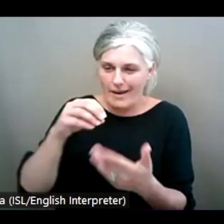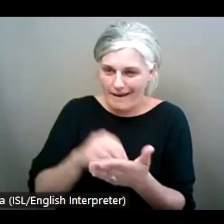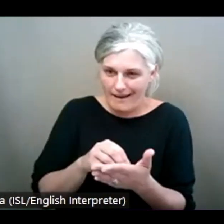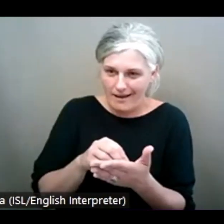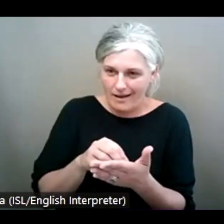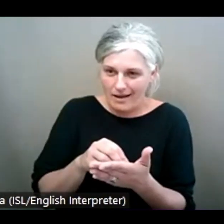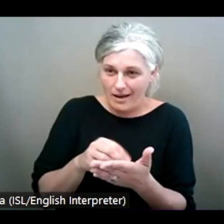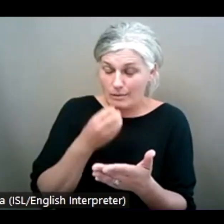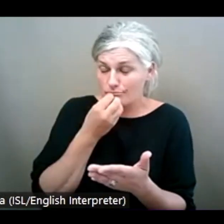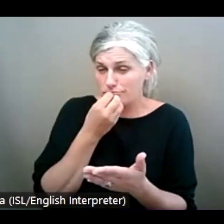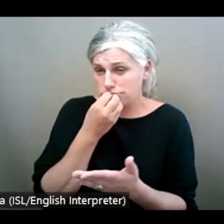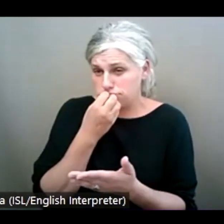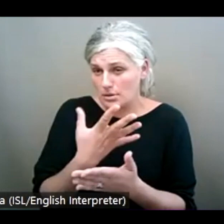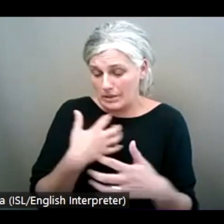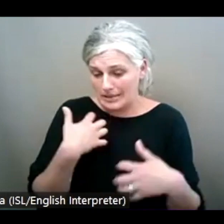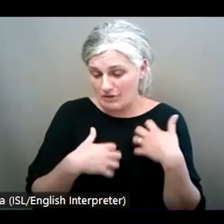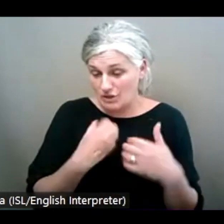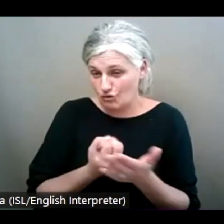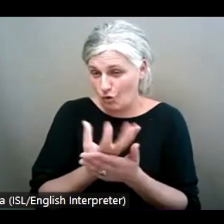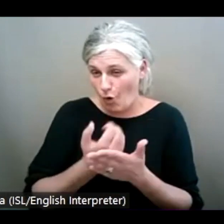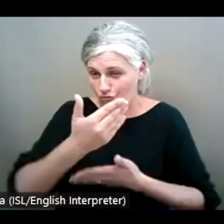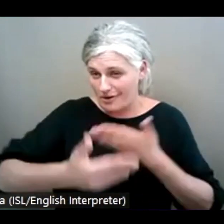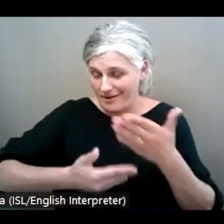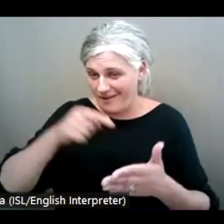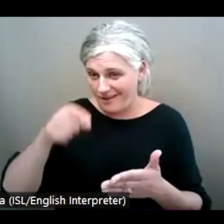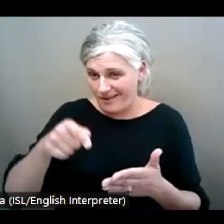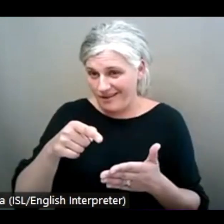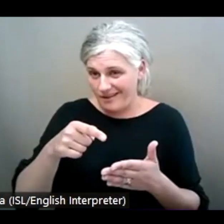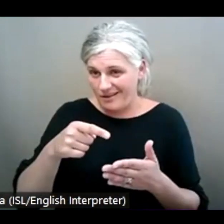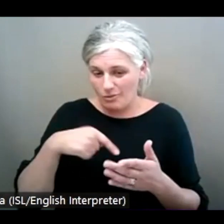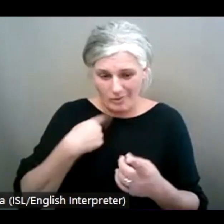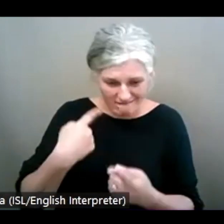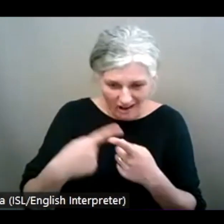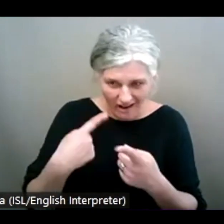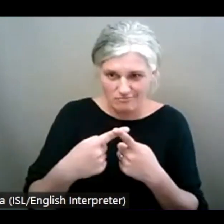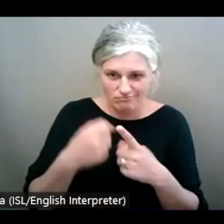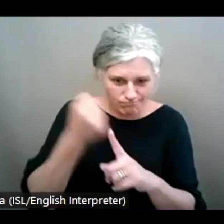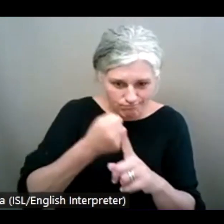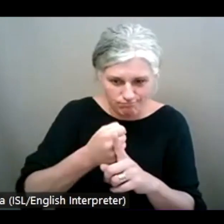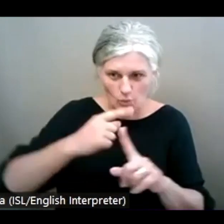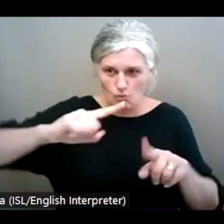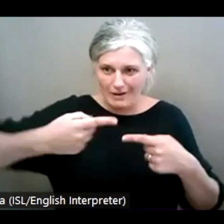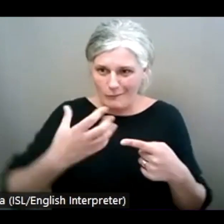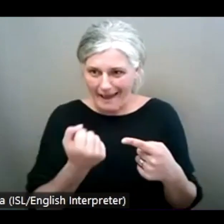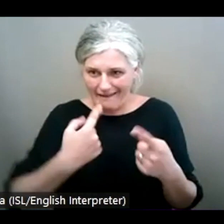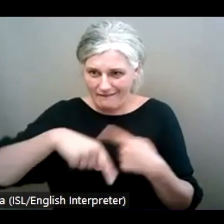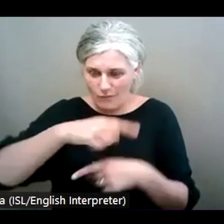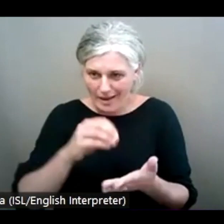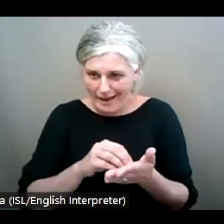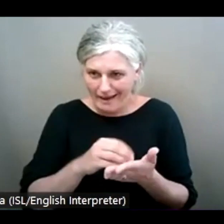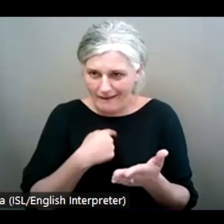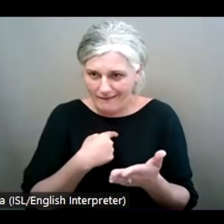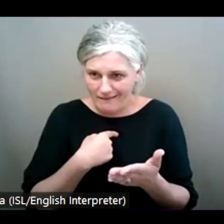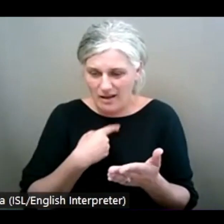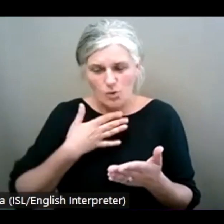it is a beautiful, fantastic, interesting story. This fight that we have, this challenge that we have. I won't say crusade,